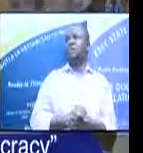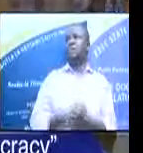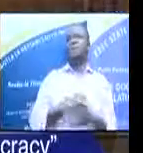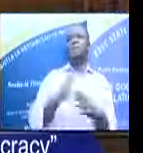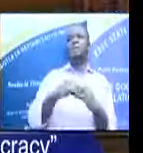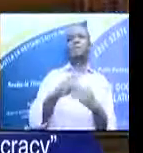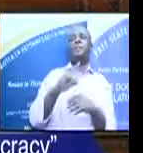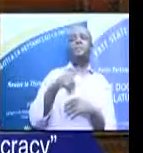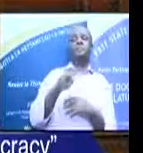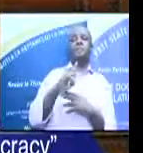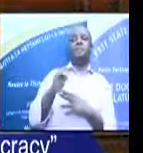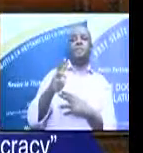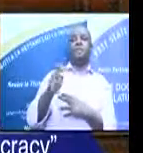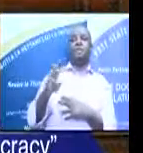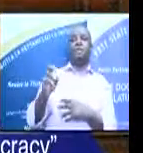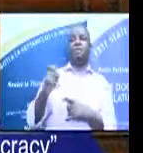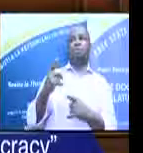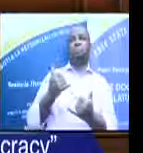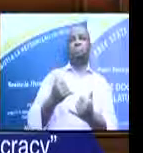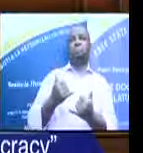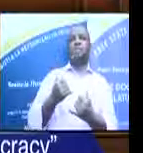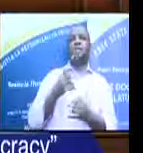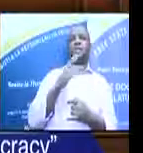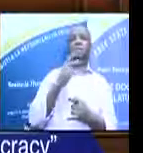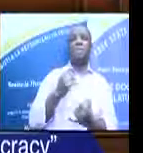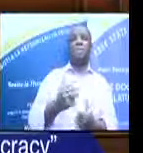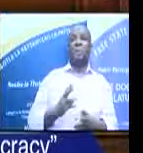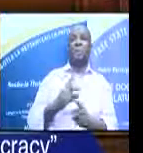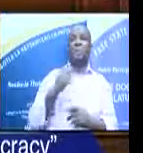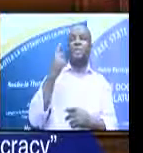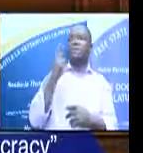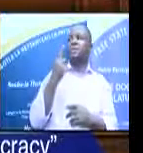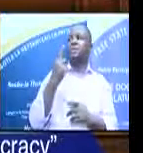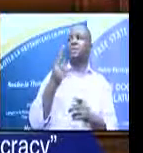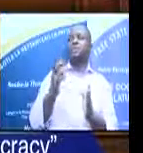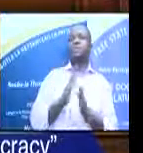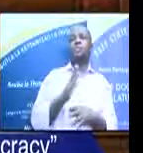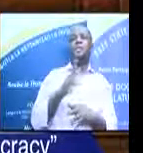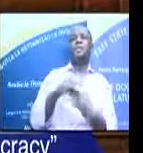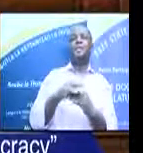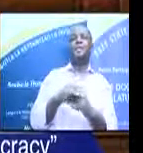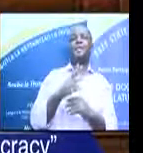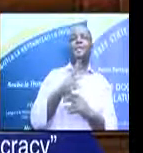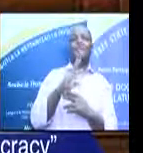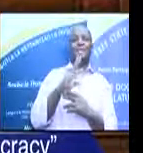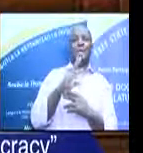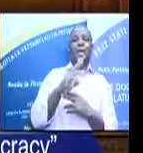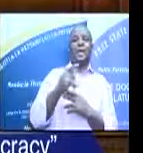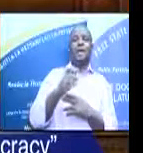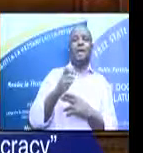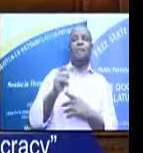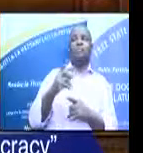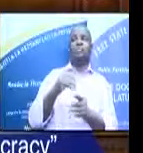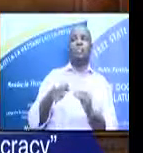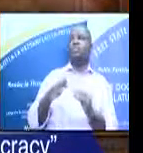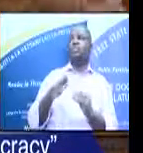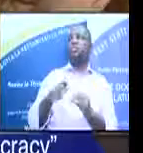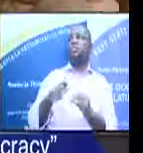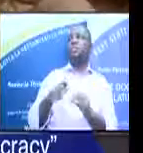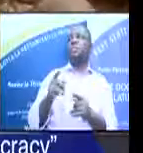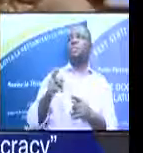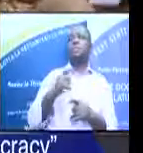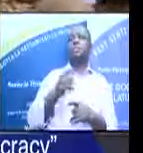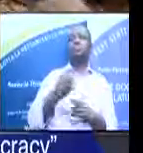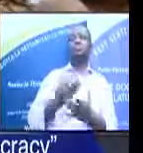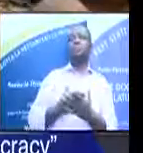Peter Wayne. Yes, Madam Speaker. As I understood now, you asked Honorable Khakau to leave the house because she was conversing